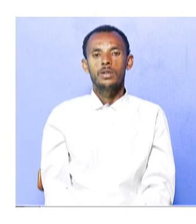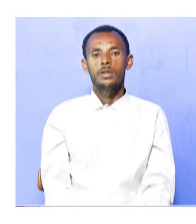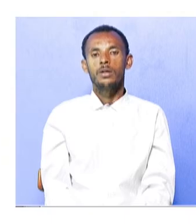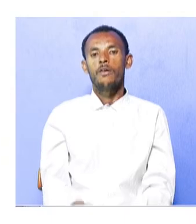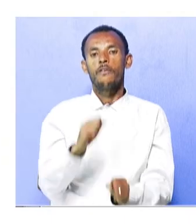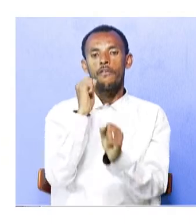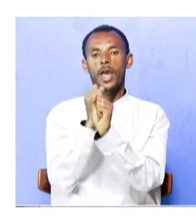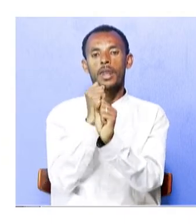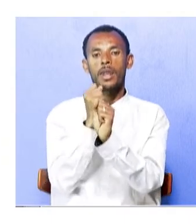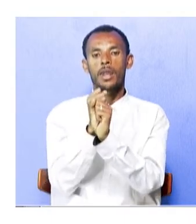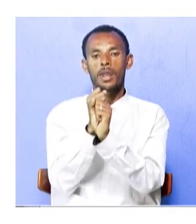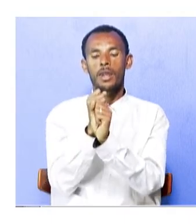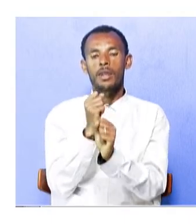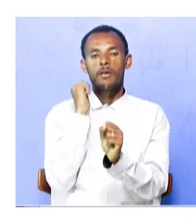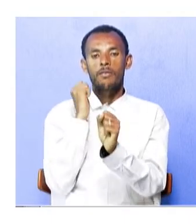find